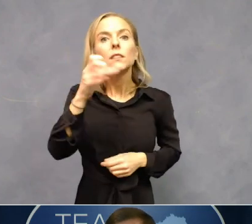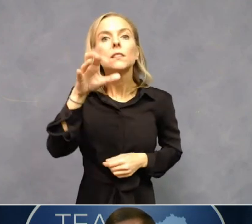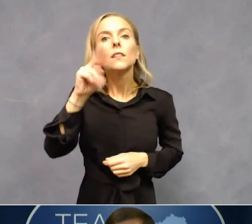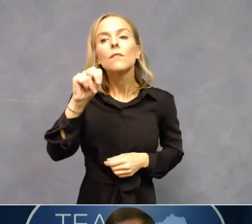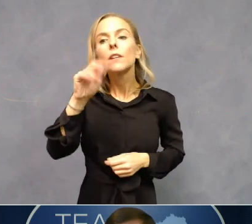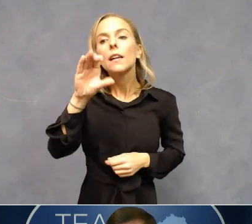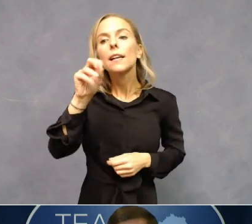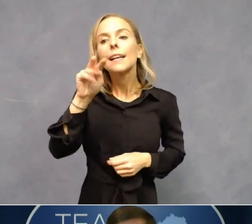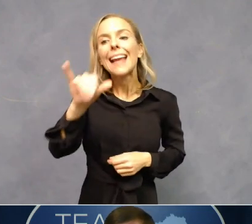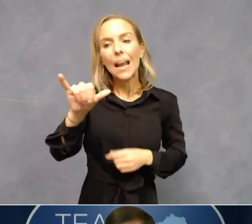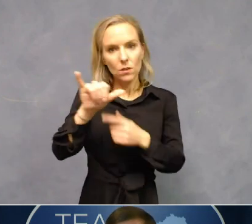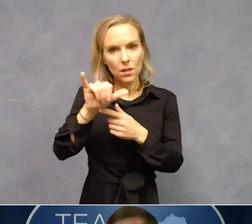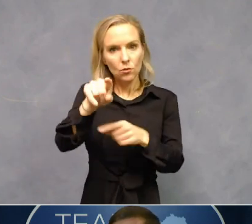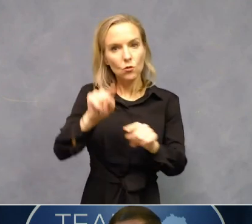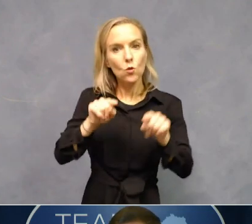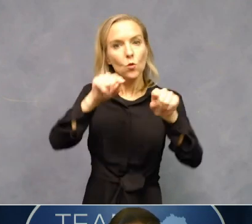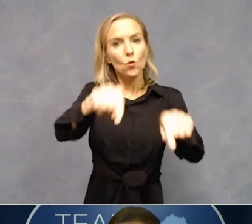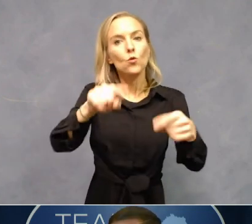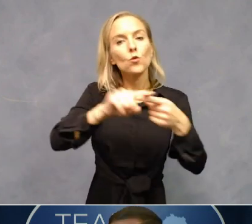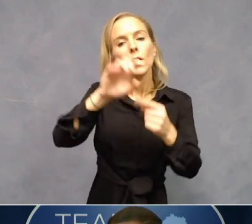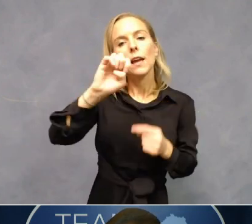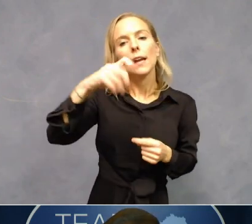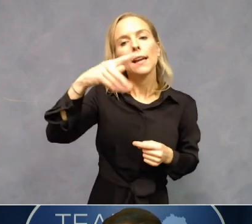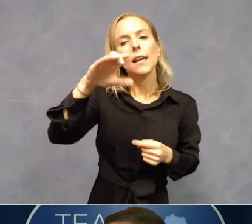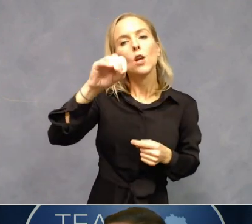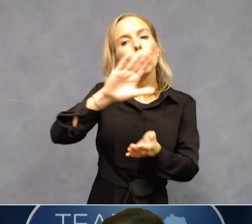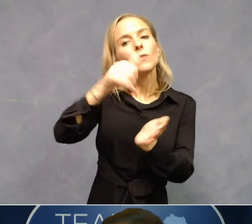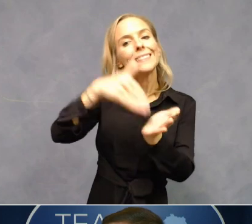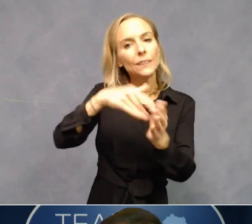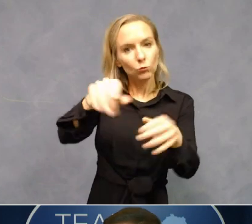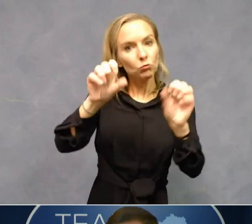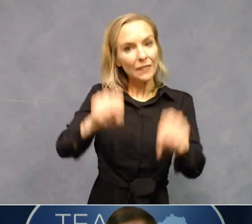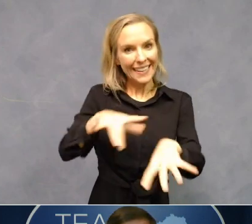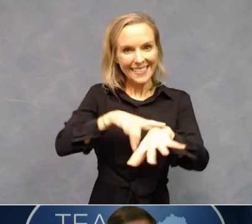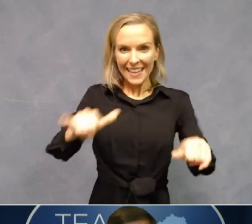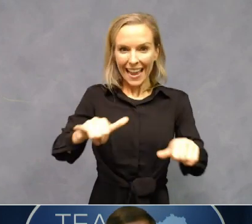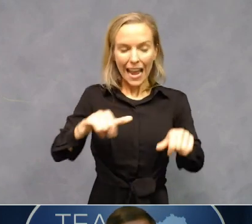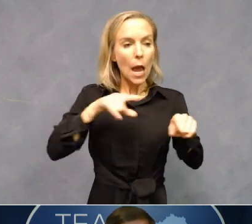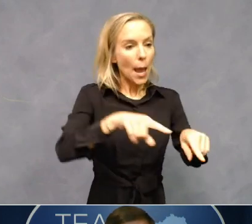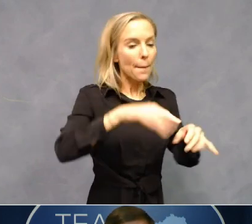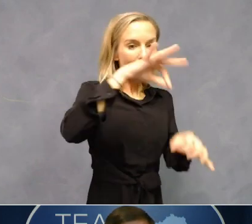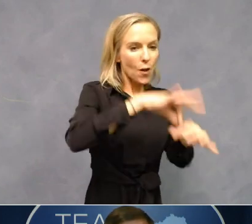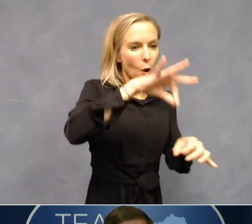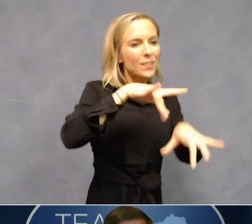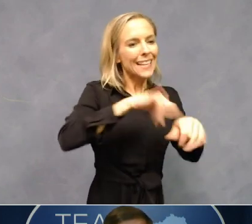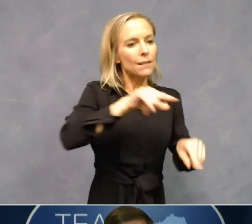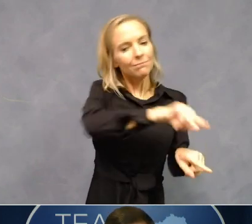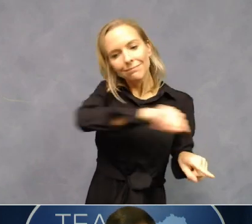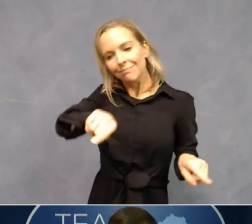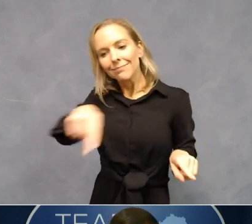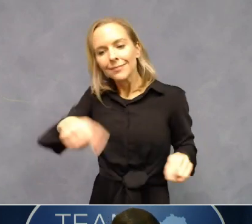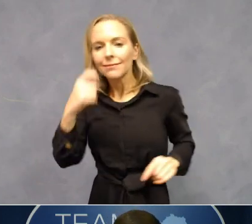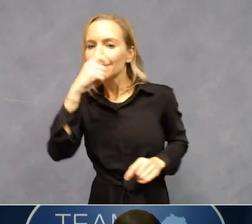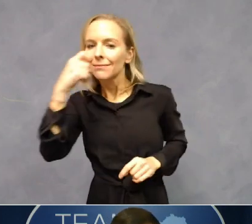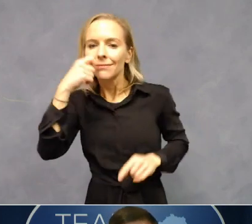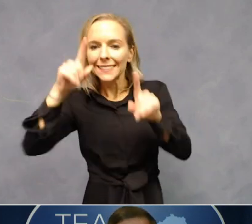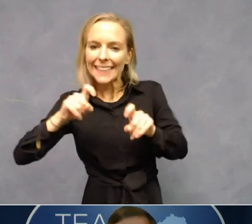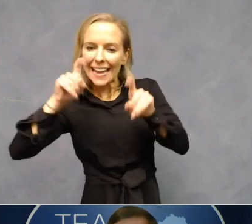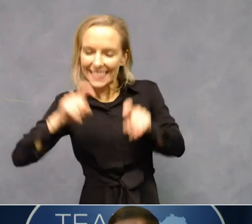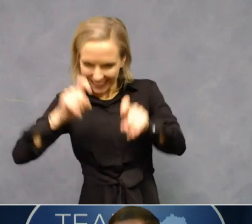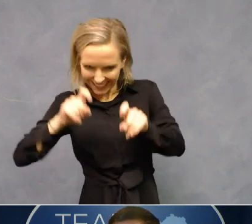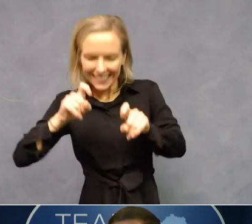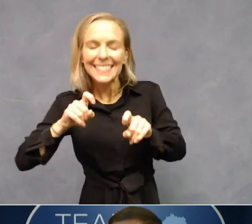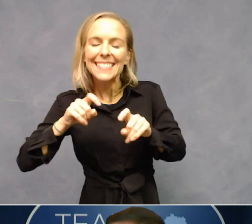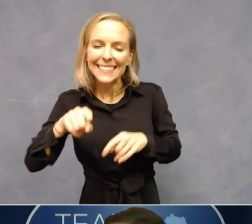the Exposition Center to vote, you can also get tested with our surge testing that's out there with the federal government. We've got 200 of